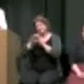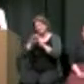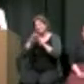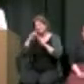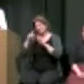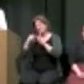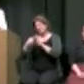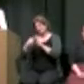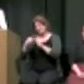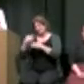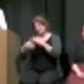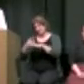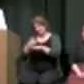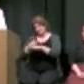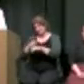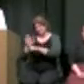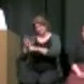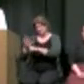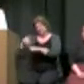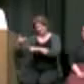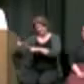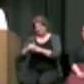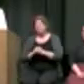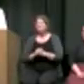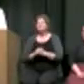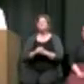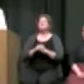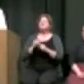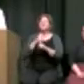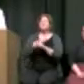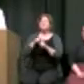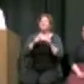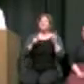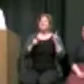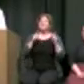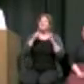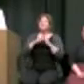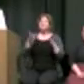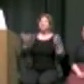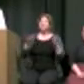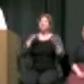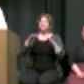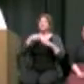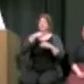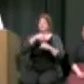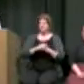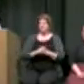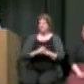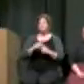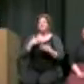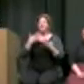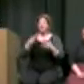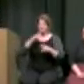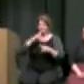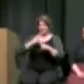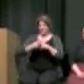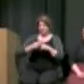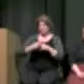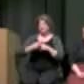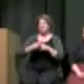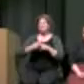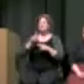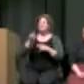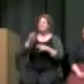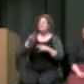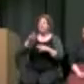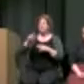you of the progress that's happening on site. But just a general overview. So I had already mentioned the